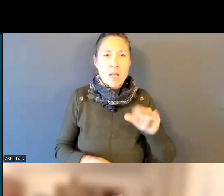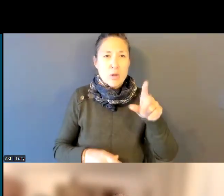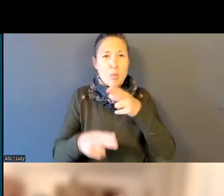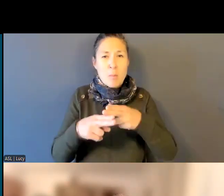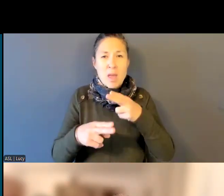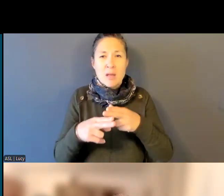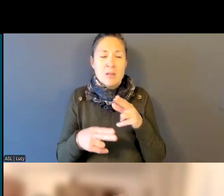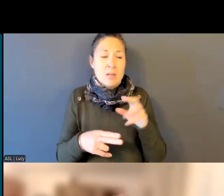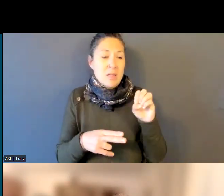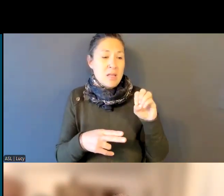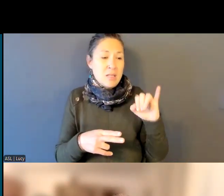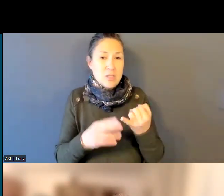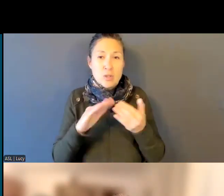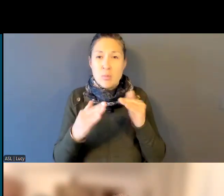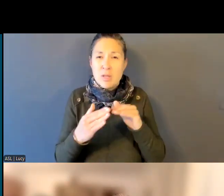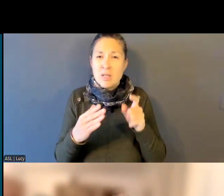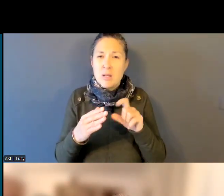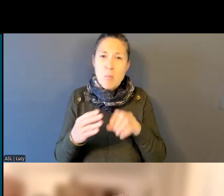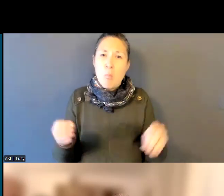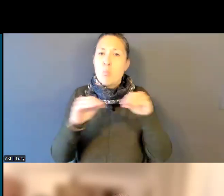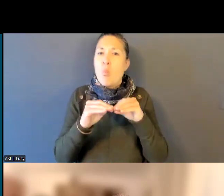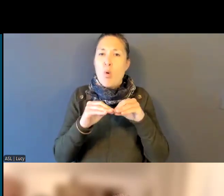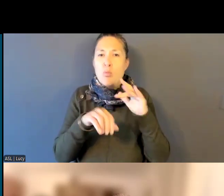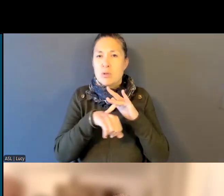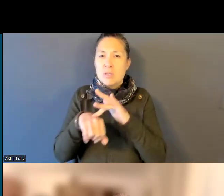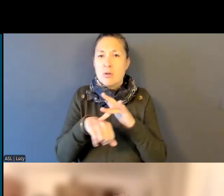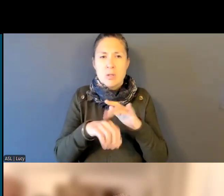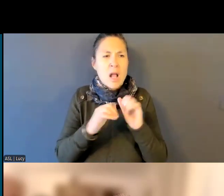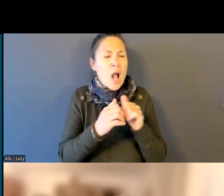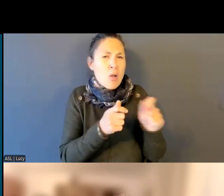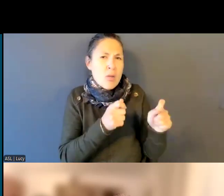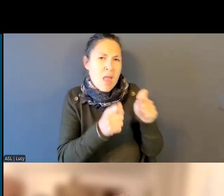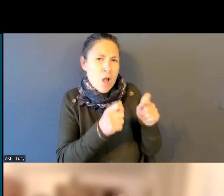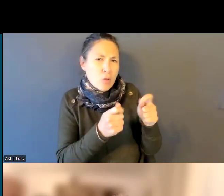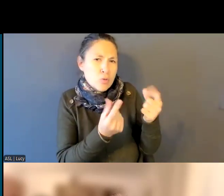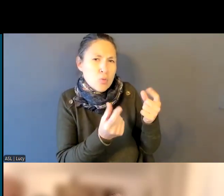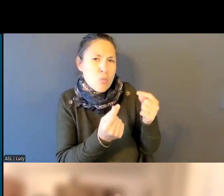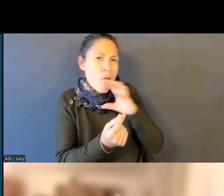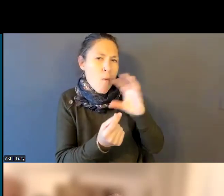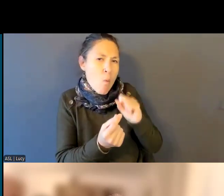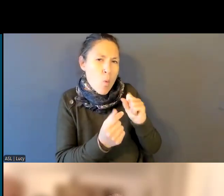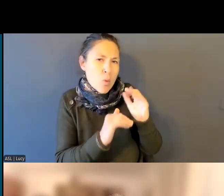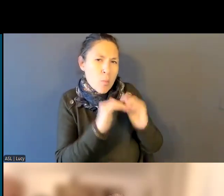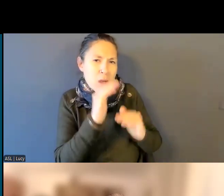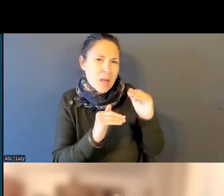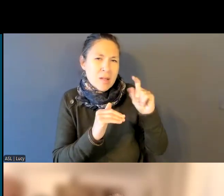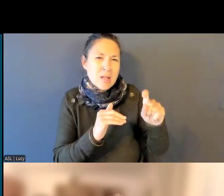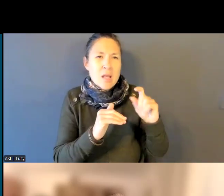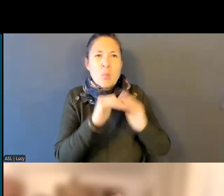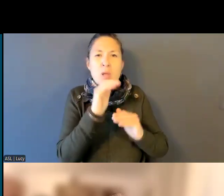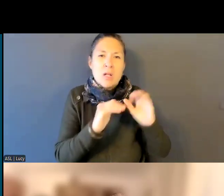EJ communities to address older small buildings. We need like building code reform